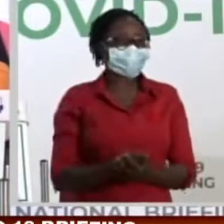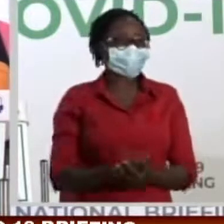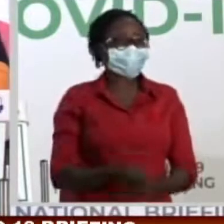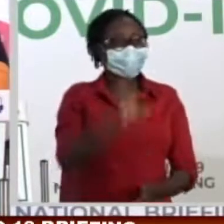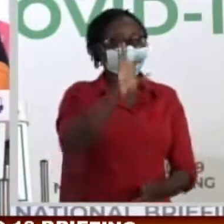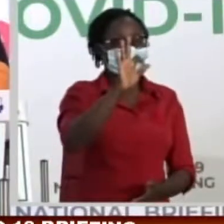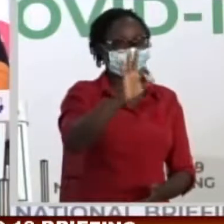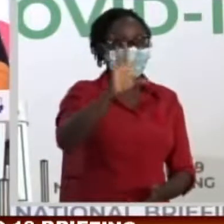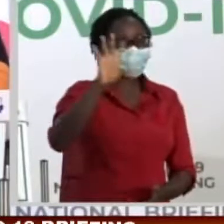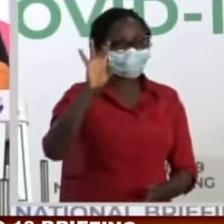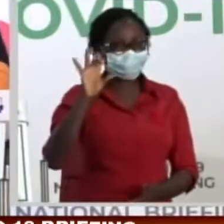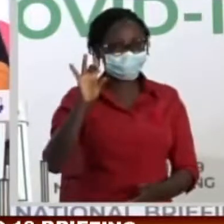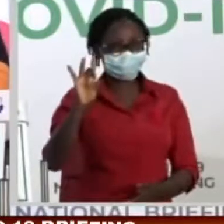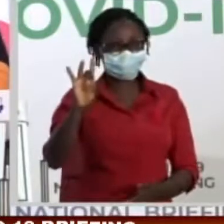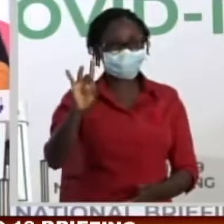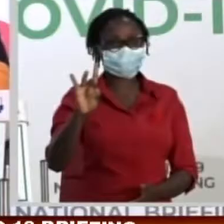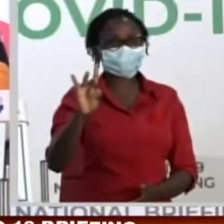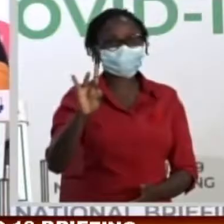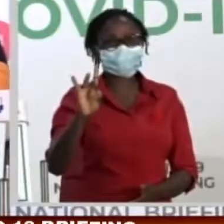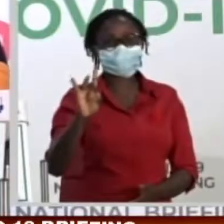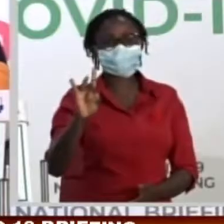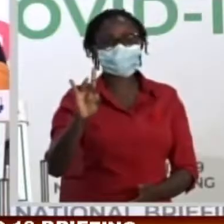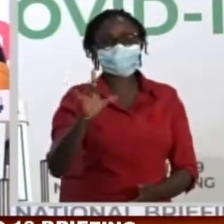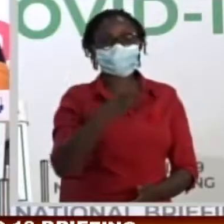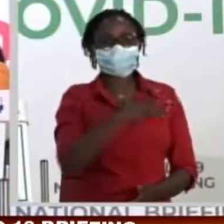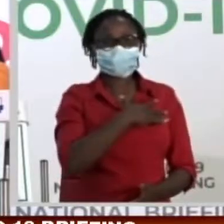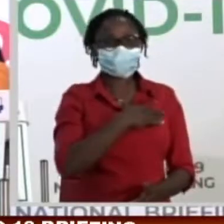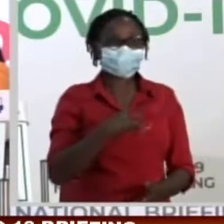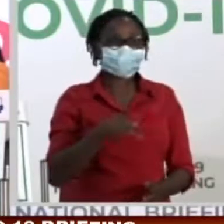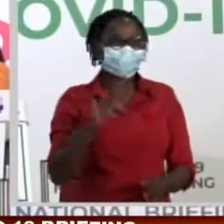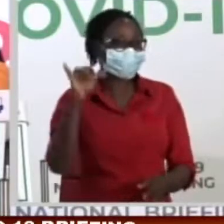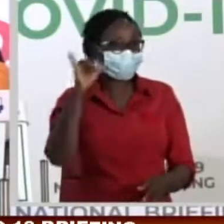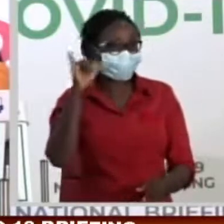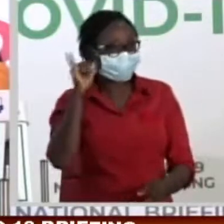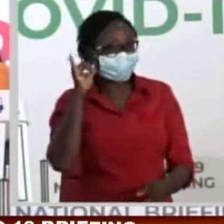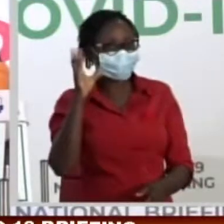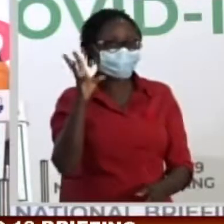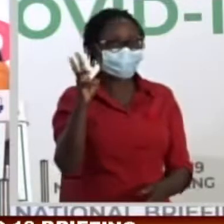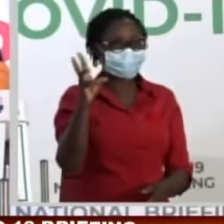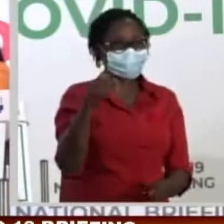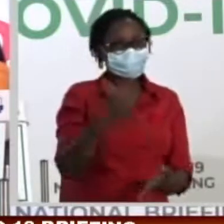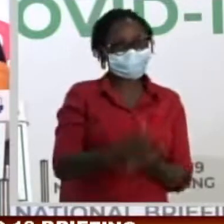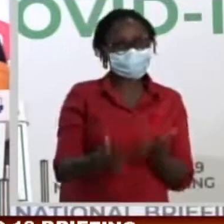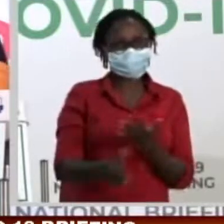49,098 as at yesterday, 16th August 2020.